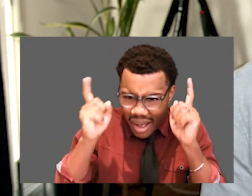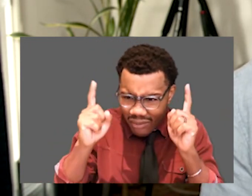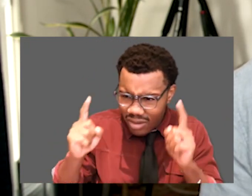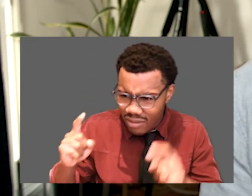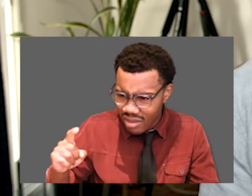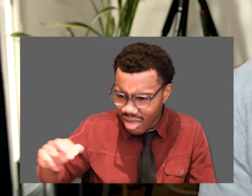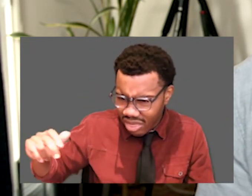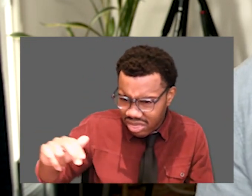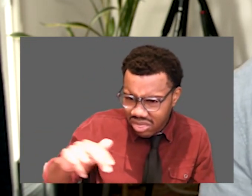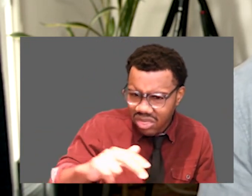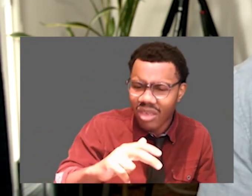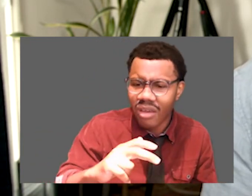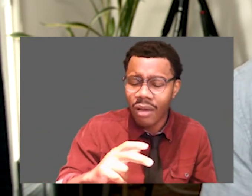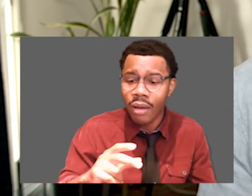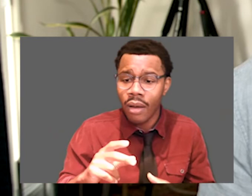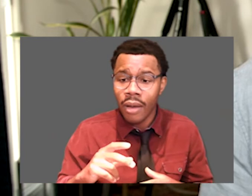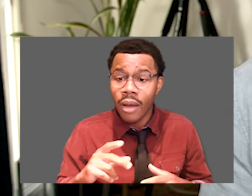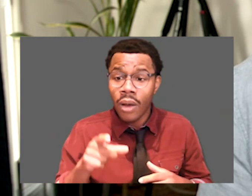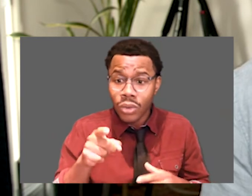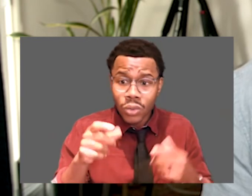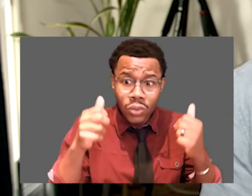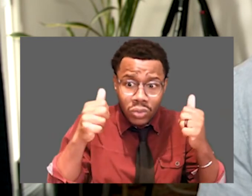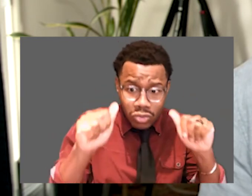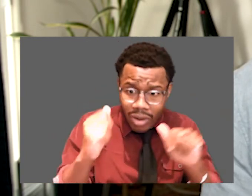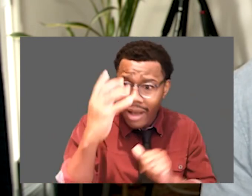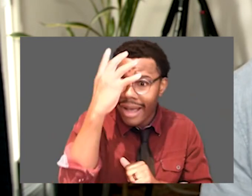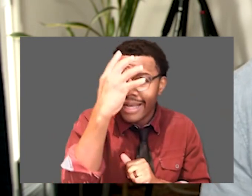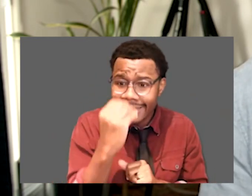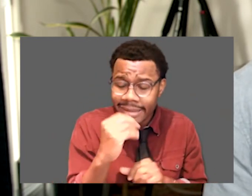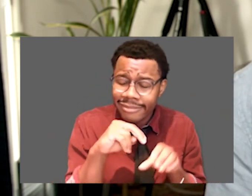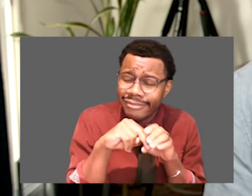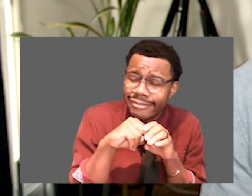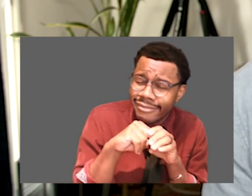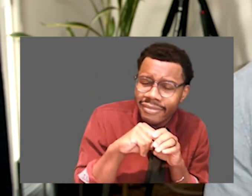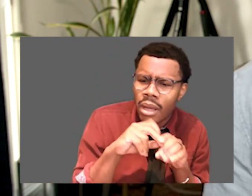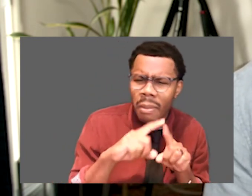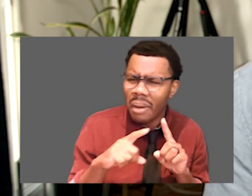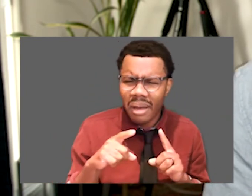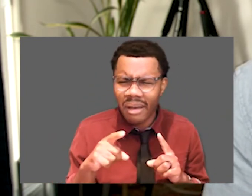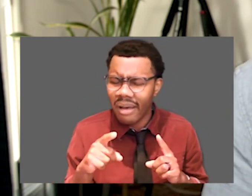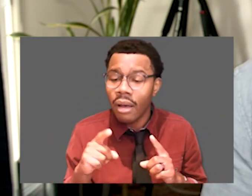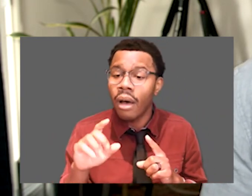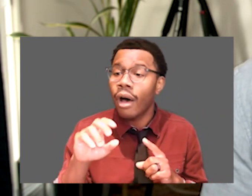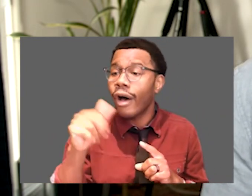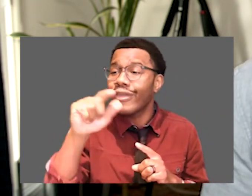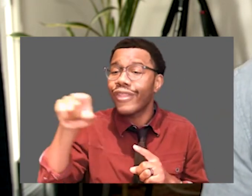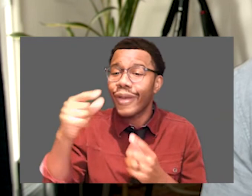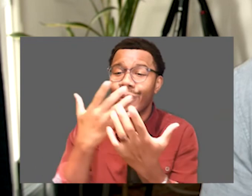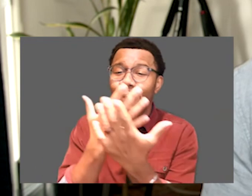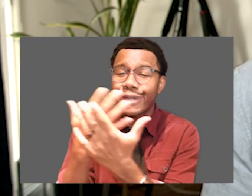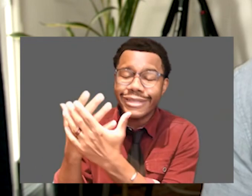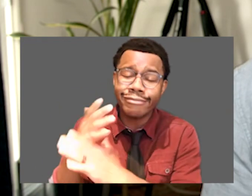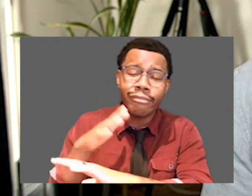sleep, but everyone in the other cells are yelling back and forth and crooning lewd love songs all night. So you